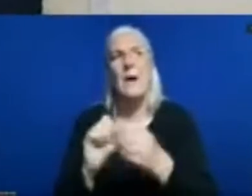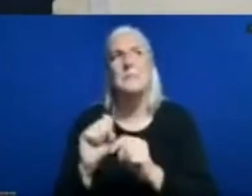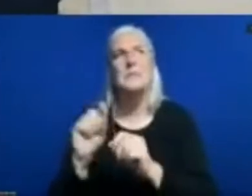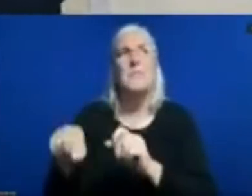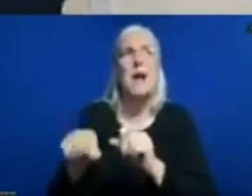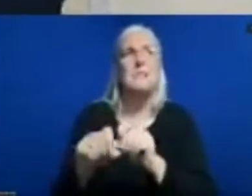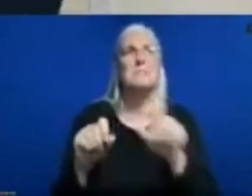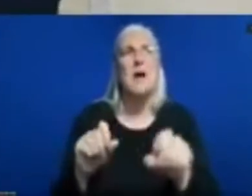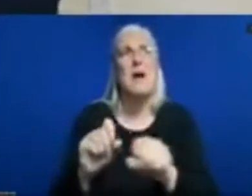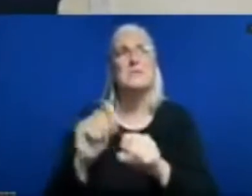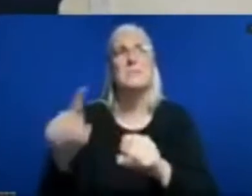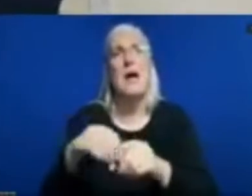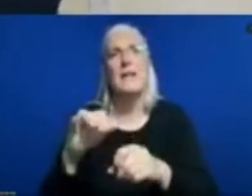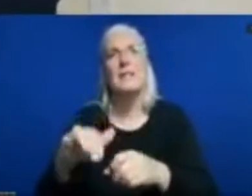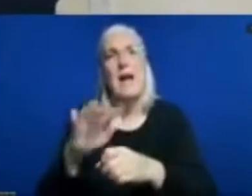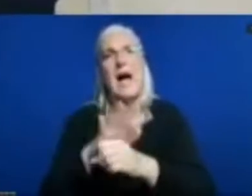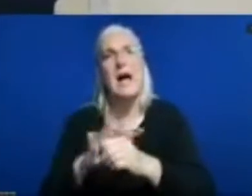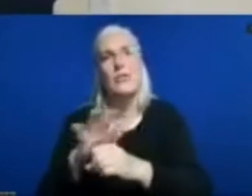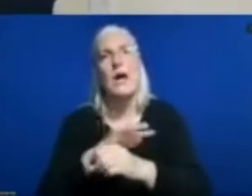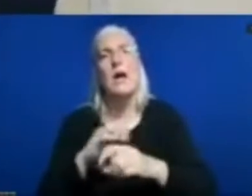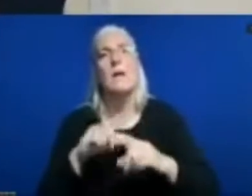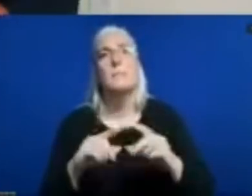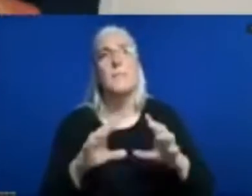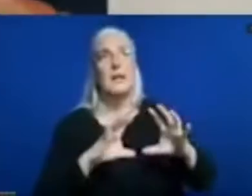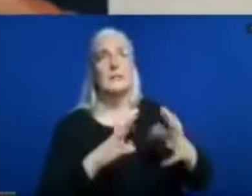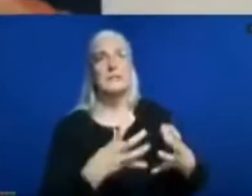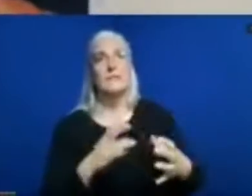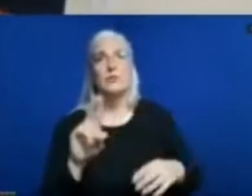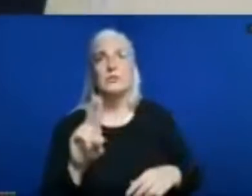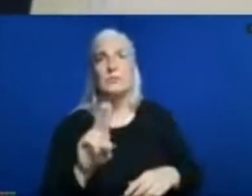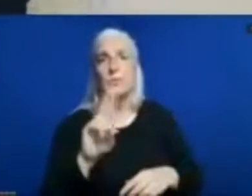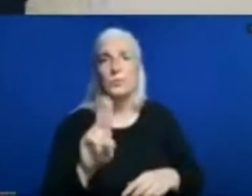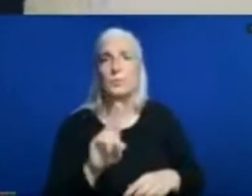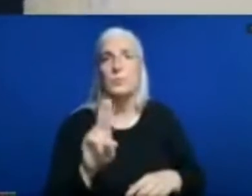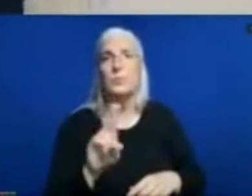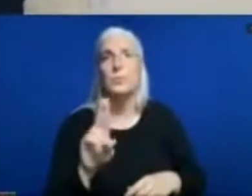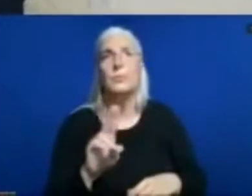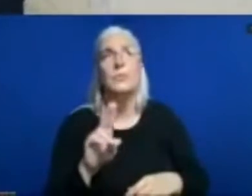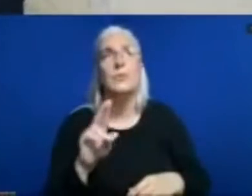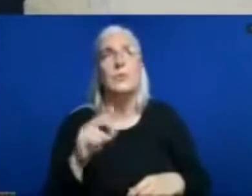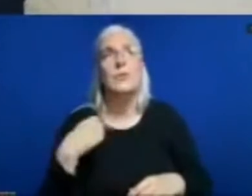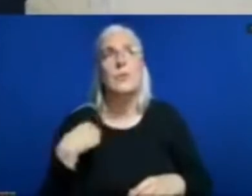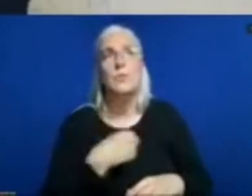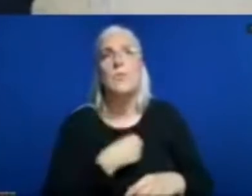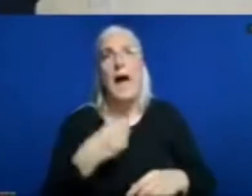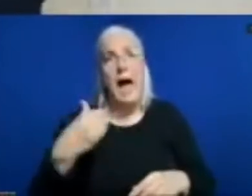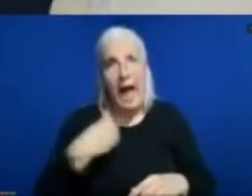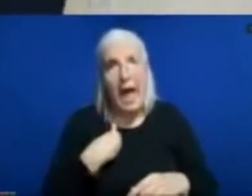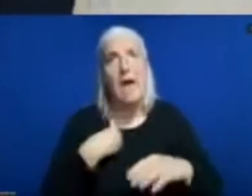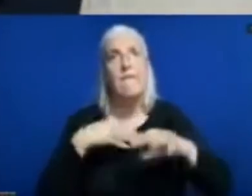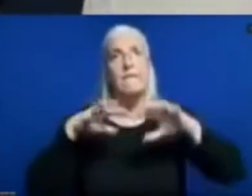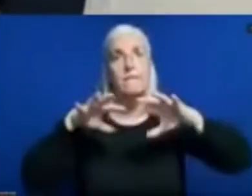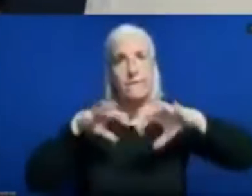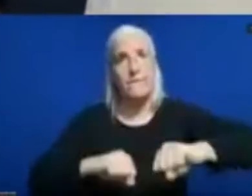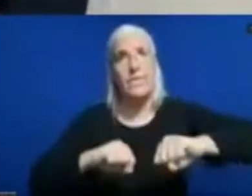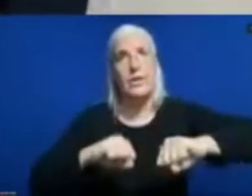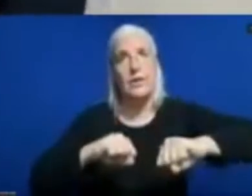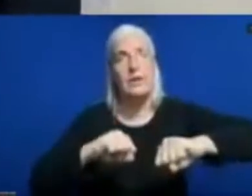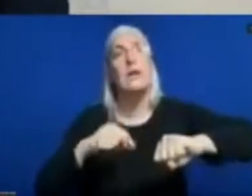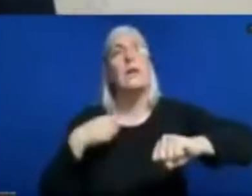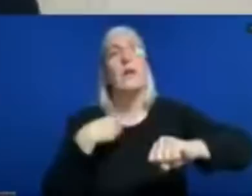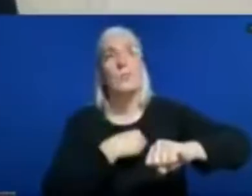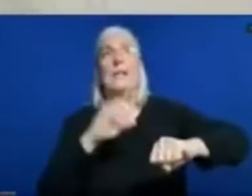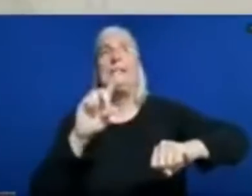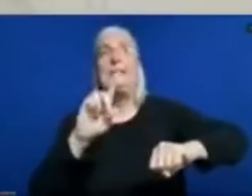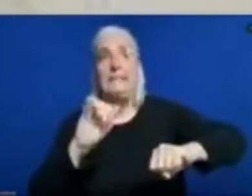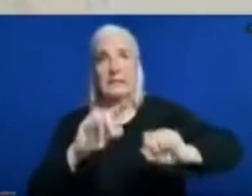where again we've sealed off that burn operation from a couple of days ago that provides further protection for the peninsula. The